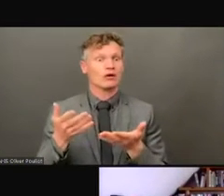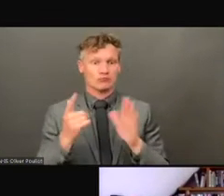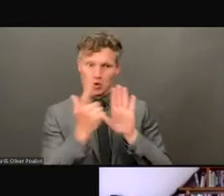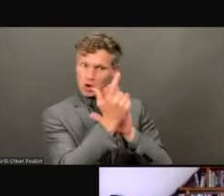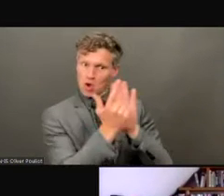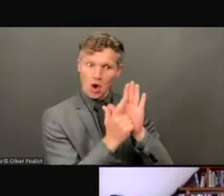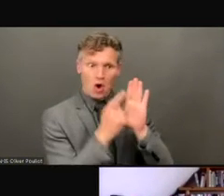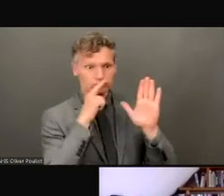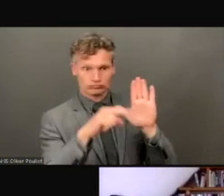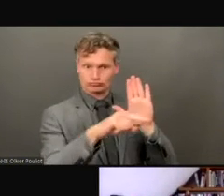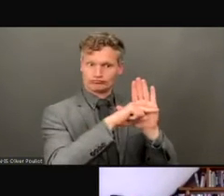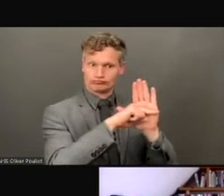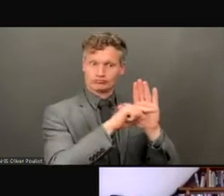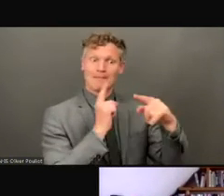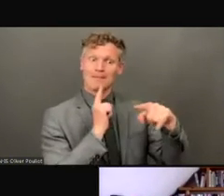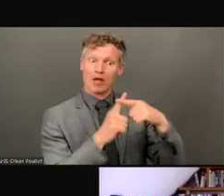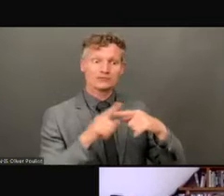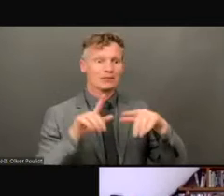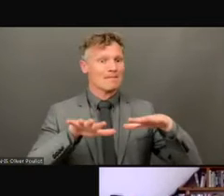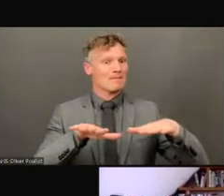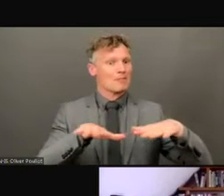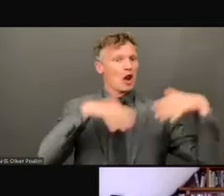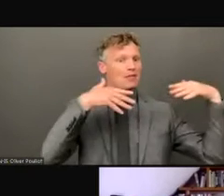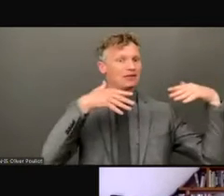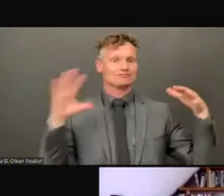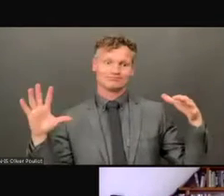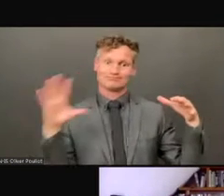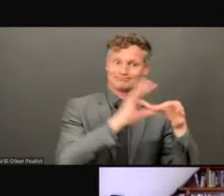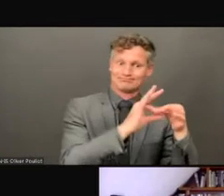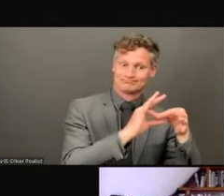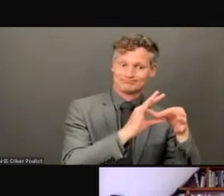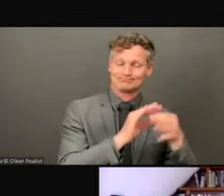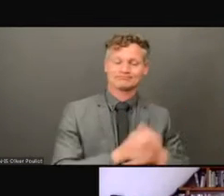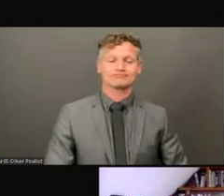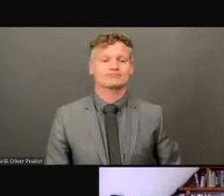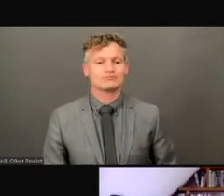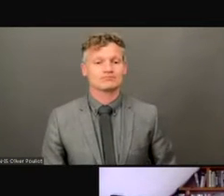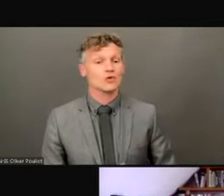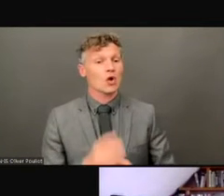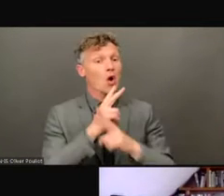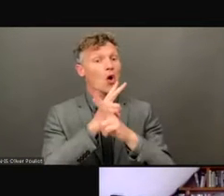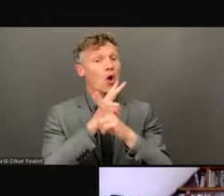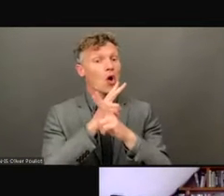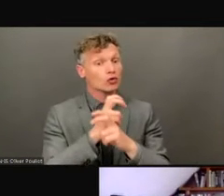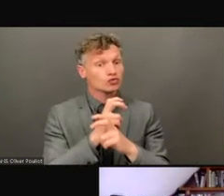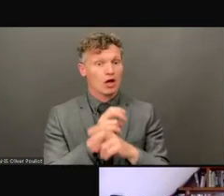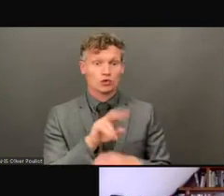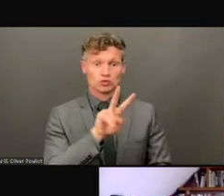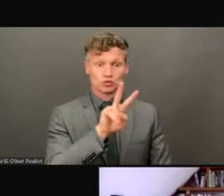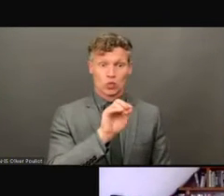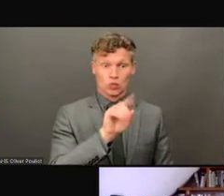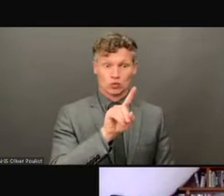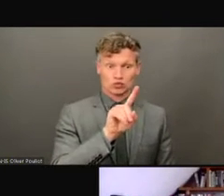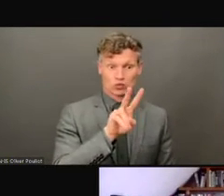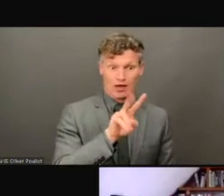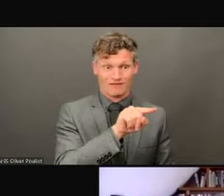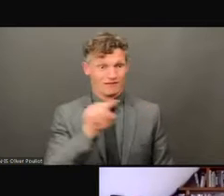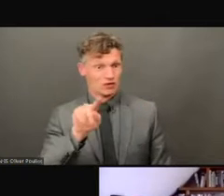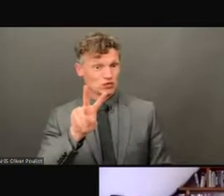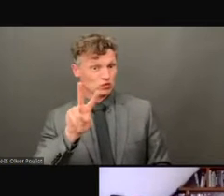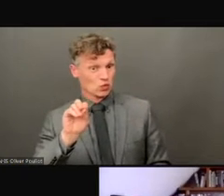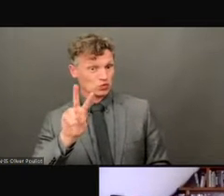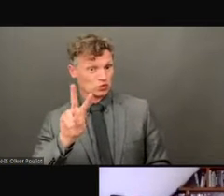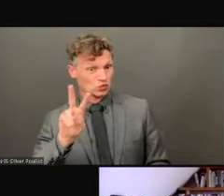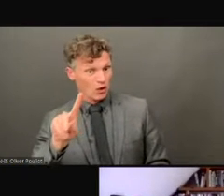decision-making. Austria's National Action Plan on Disability 2012 to 2021 also devoted a chapter to